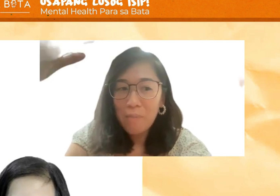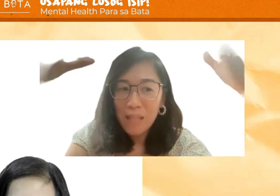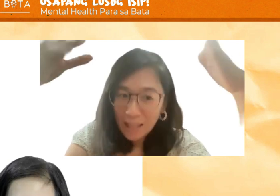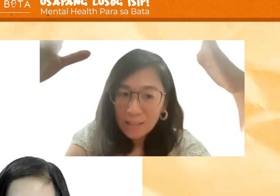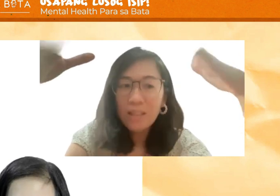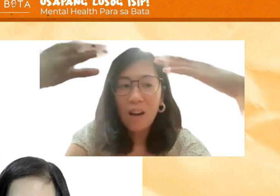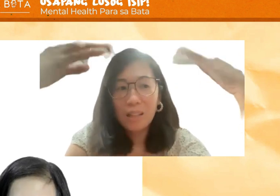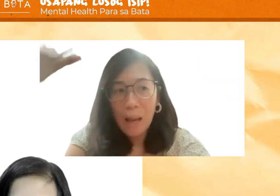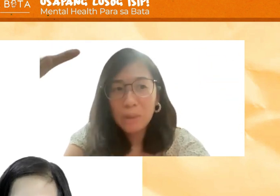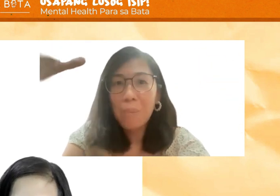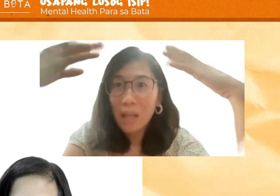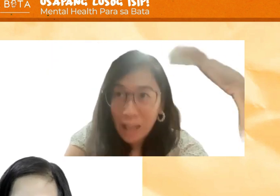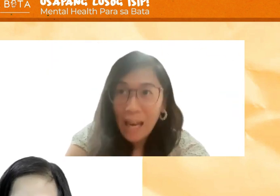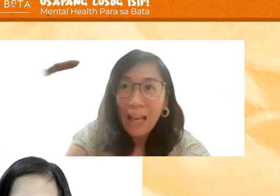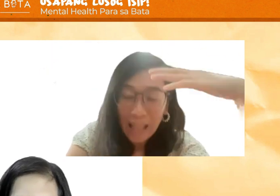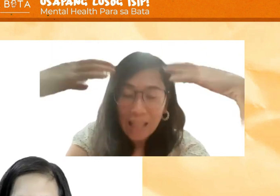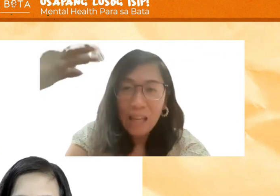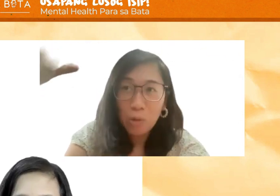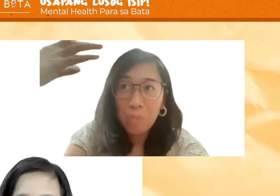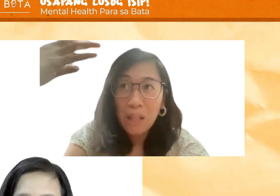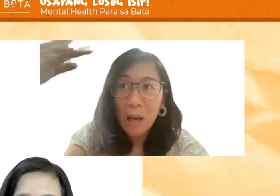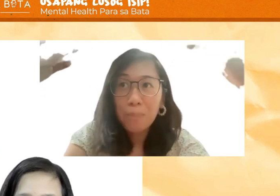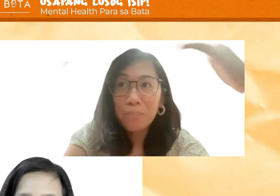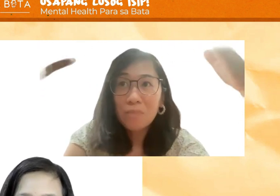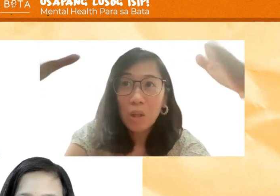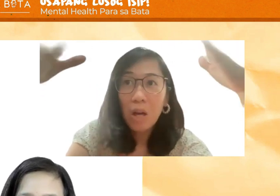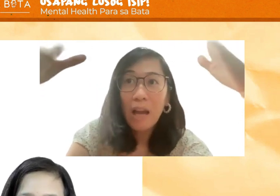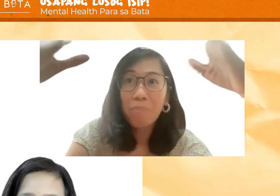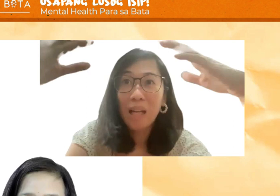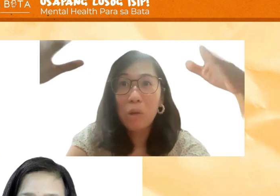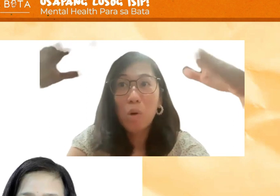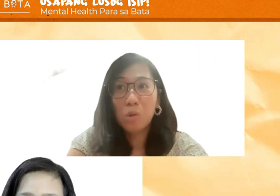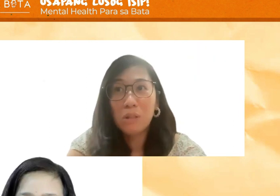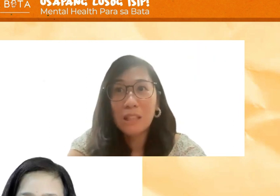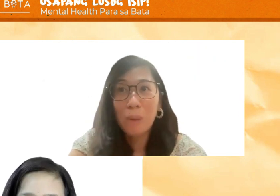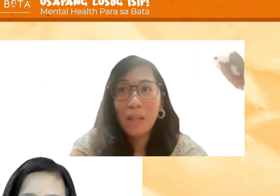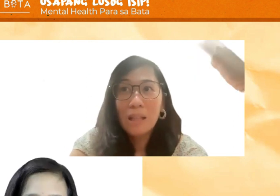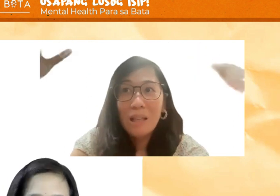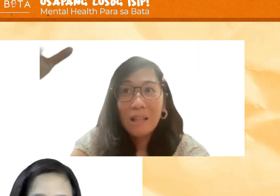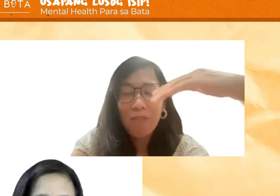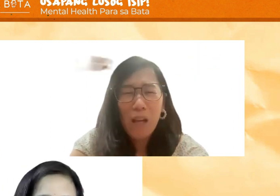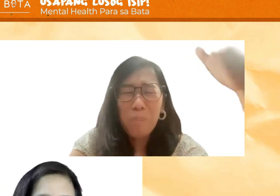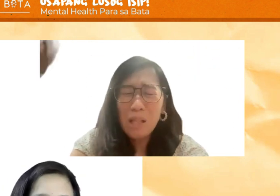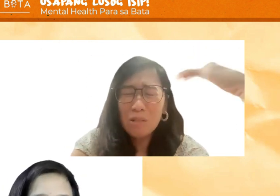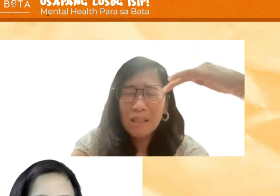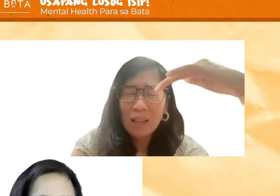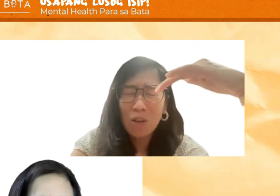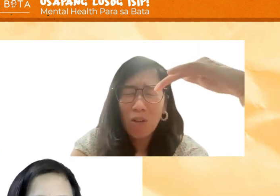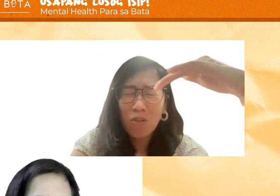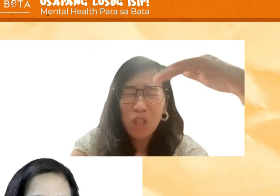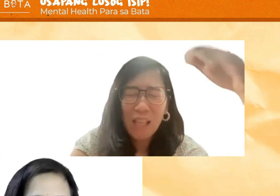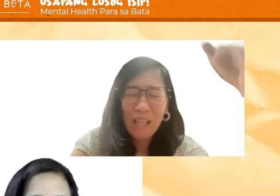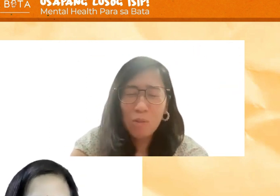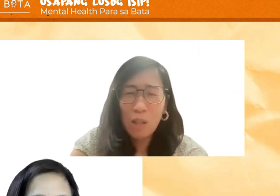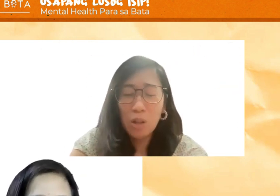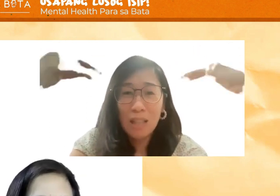right? Yes, there are times na parang kailangan talaga it would build up, no? Parang we won't notice, but developing yung sense